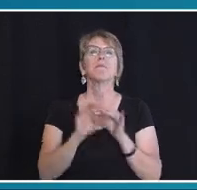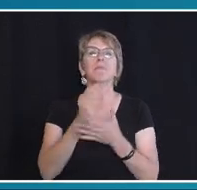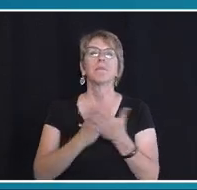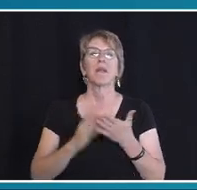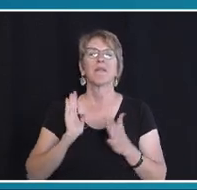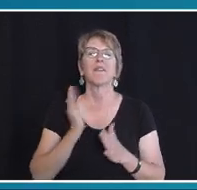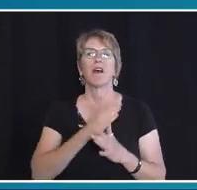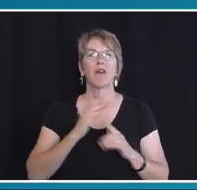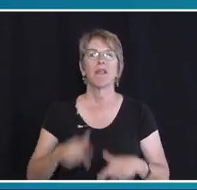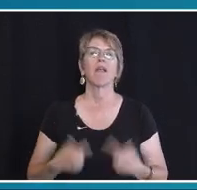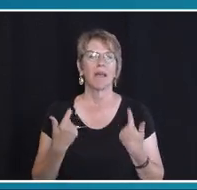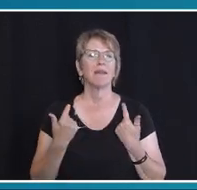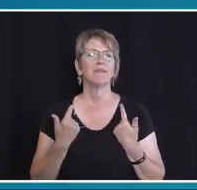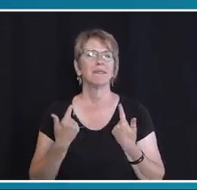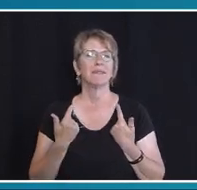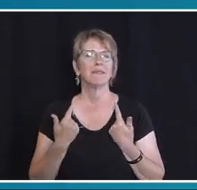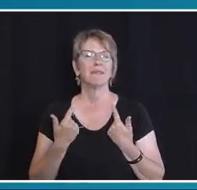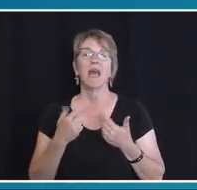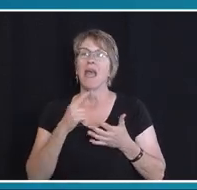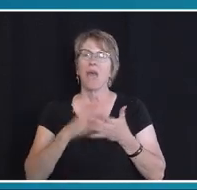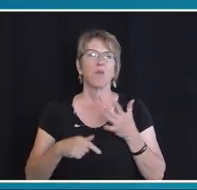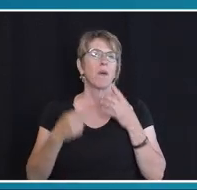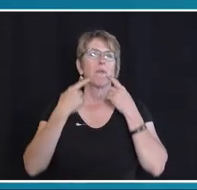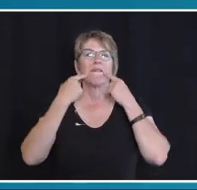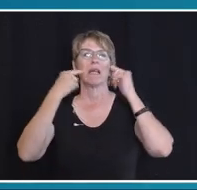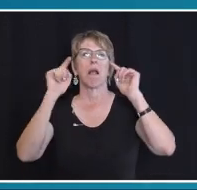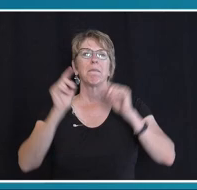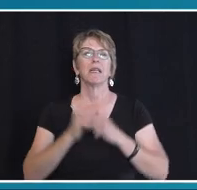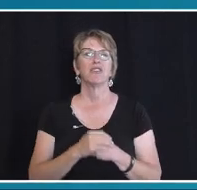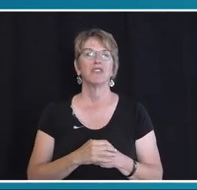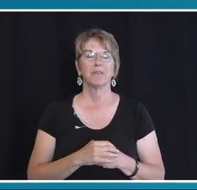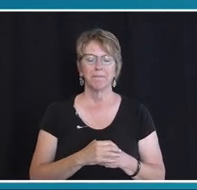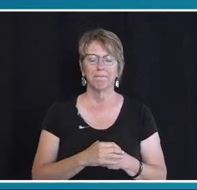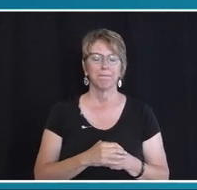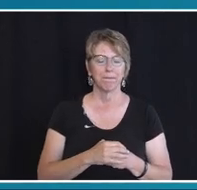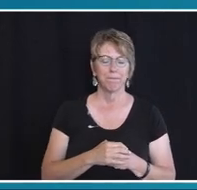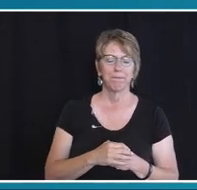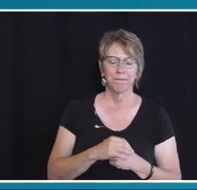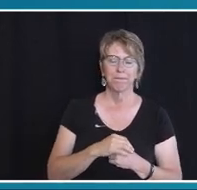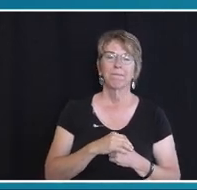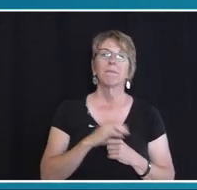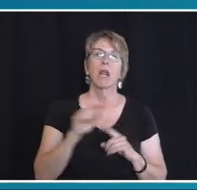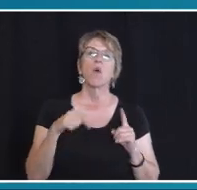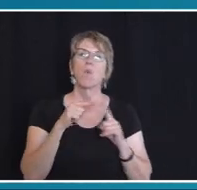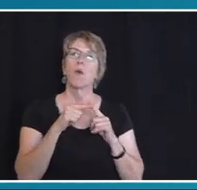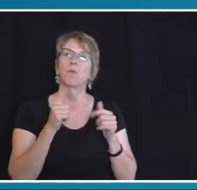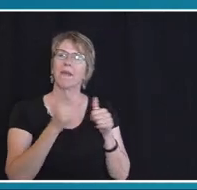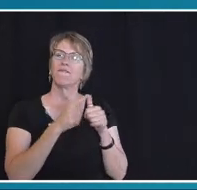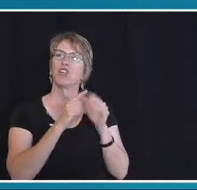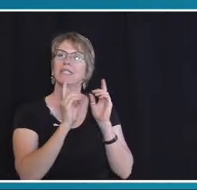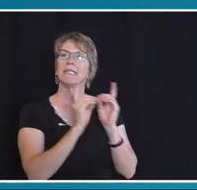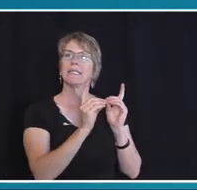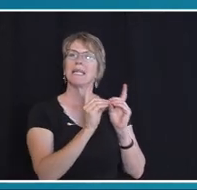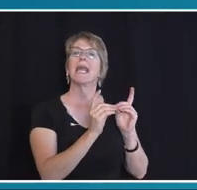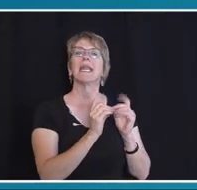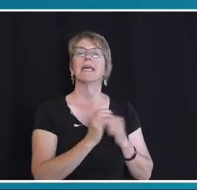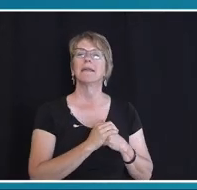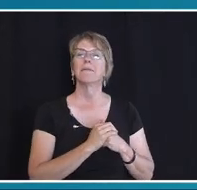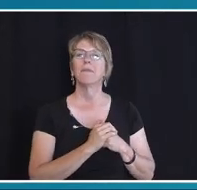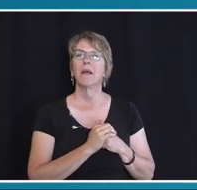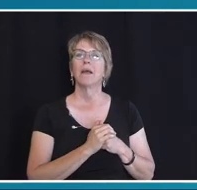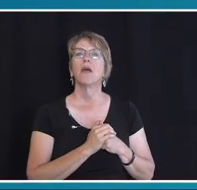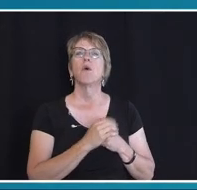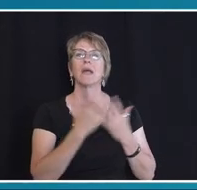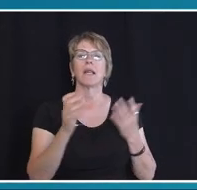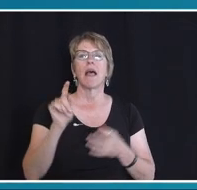and what we've accomplished. When we first started dating, we started doing a lot of